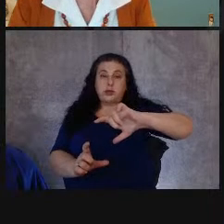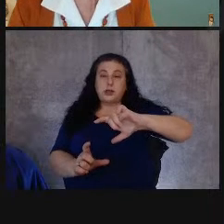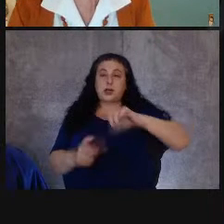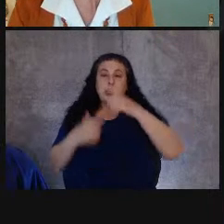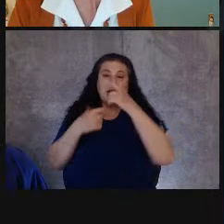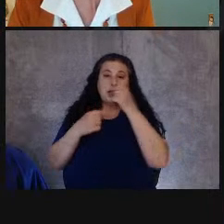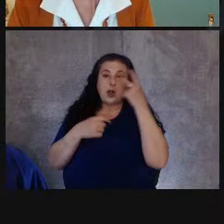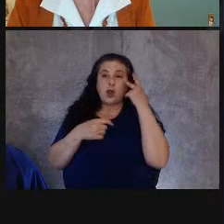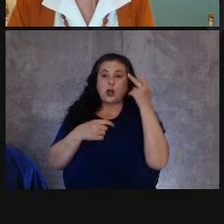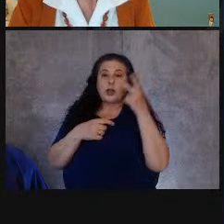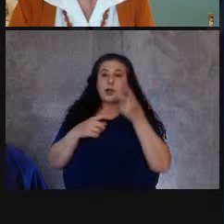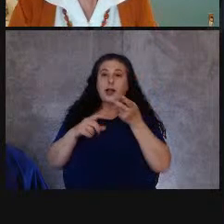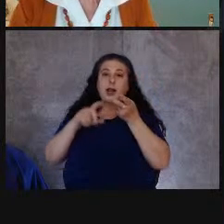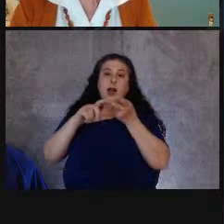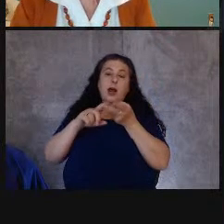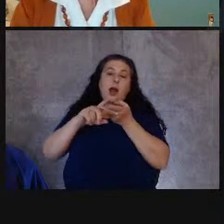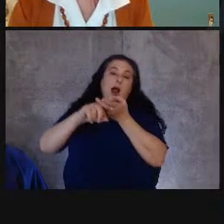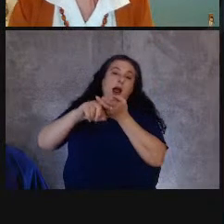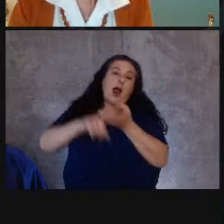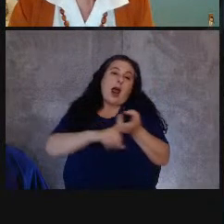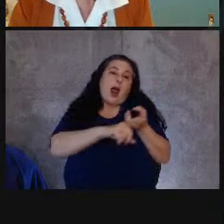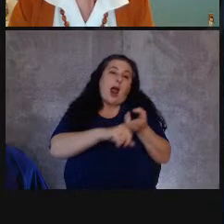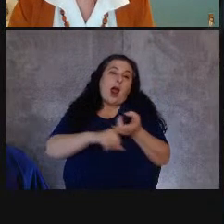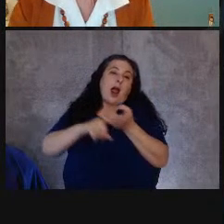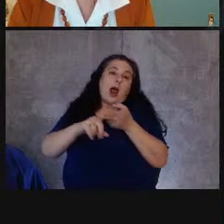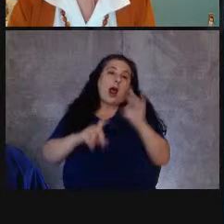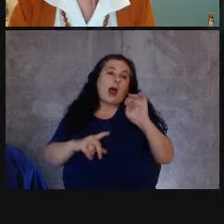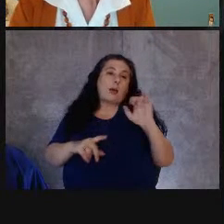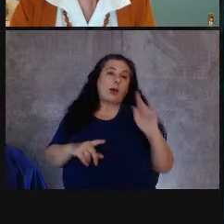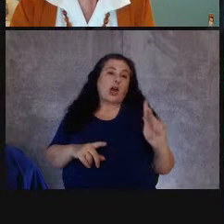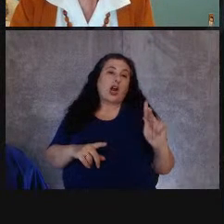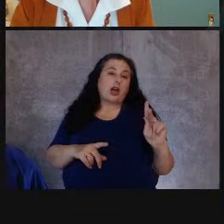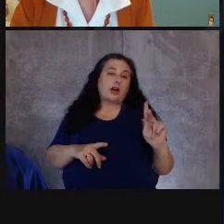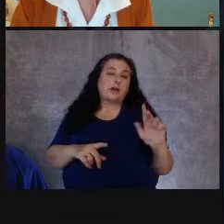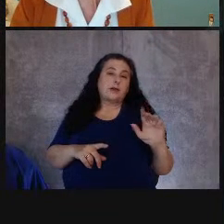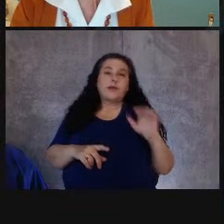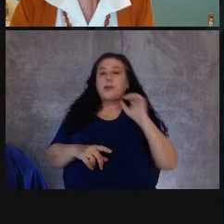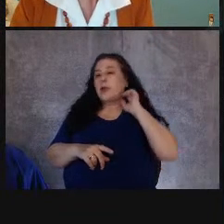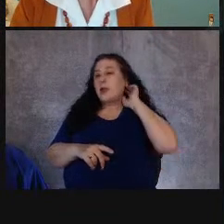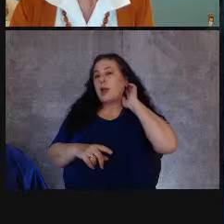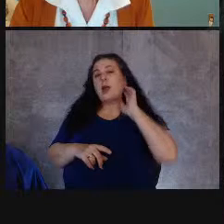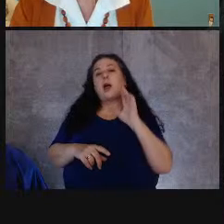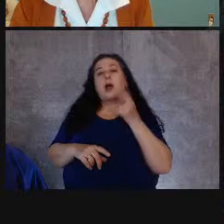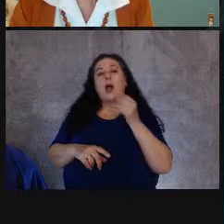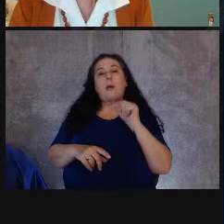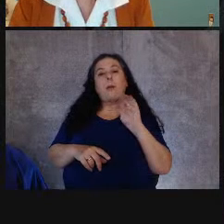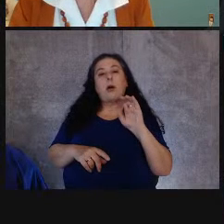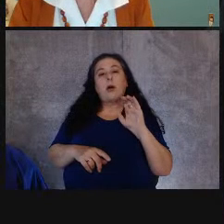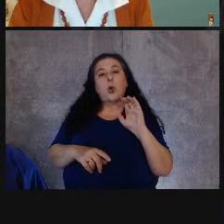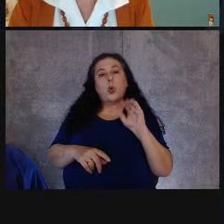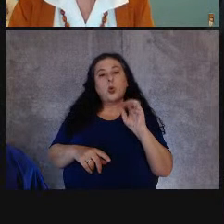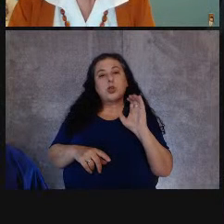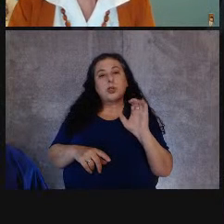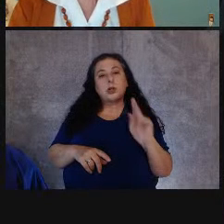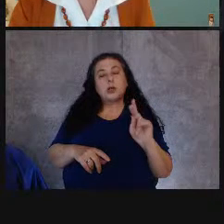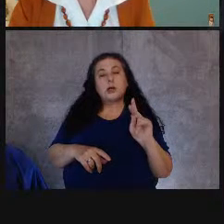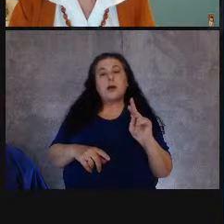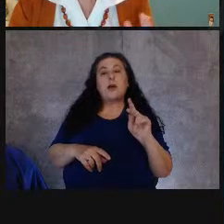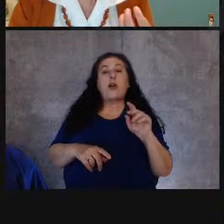interesting looking hammocks, right? This was, I thought, one of the most interesting things. Fresh